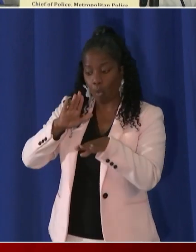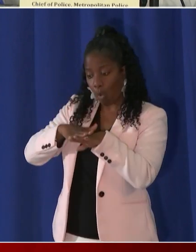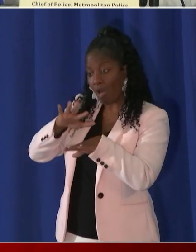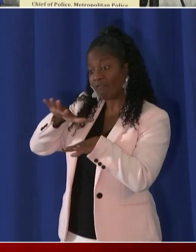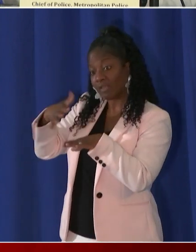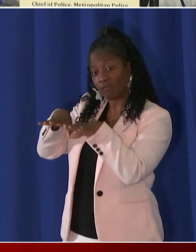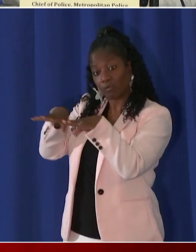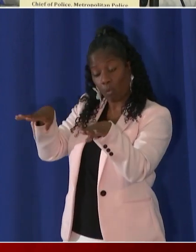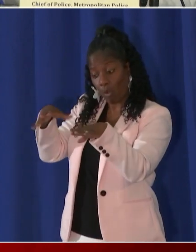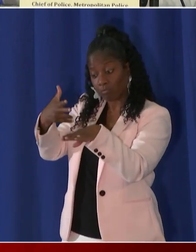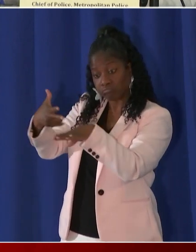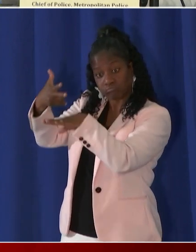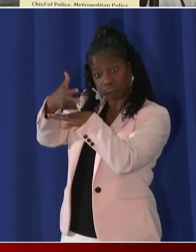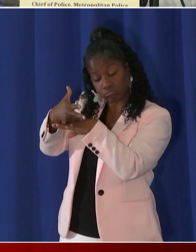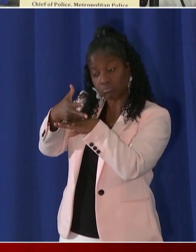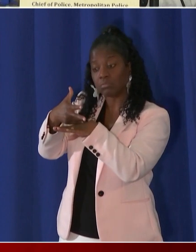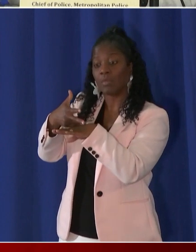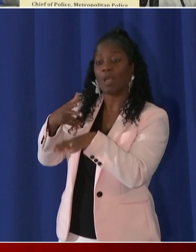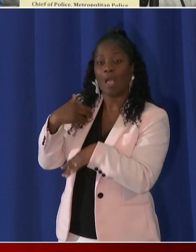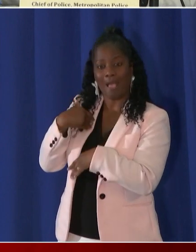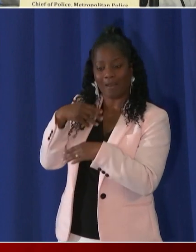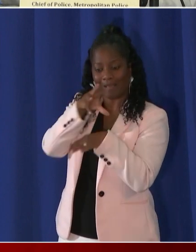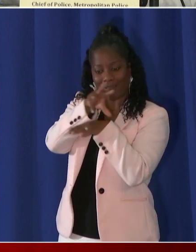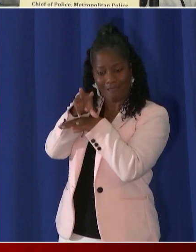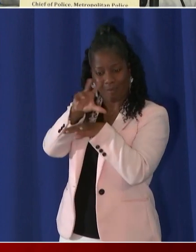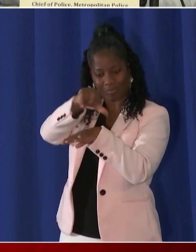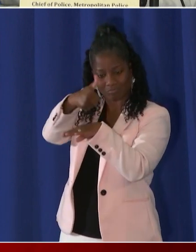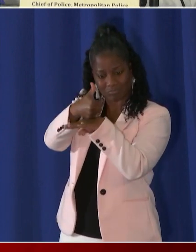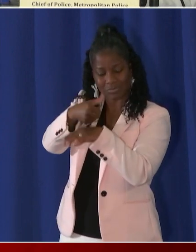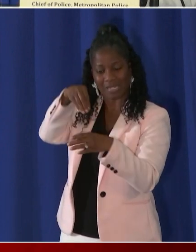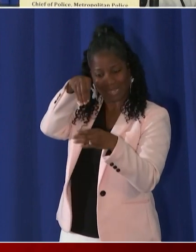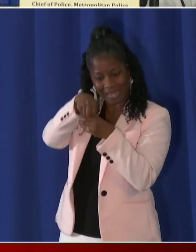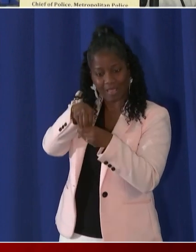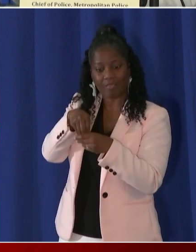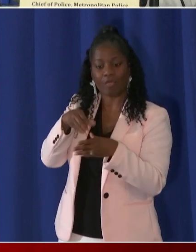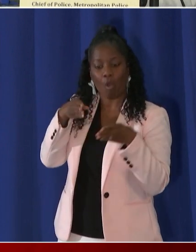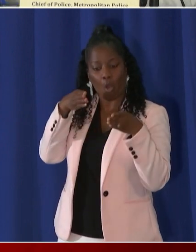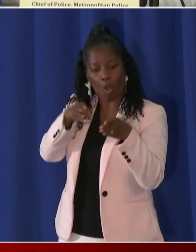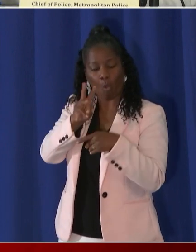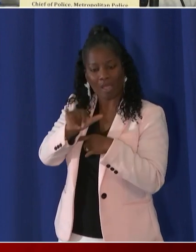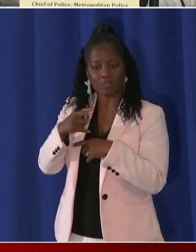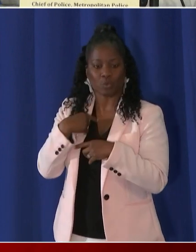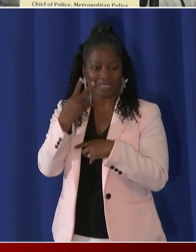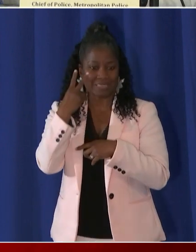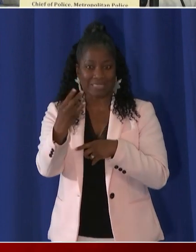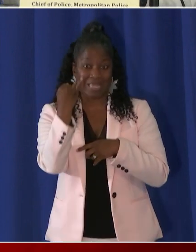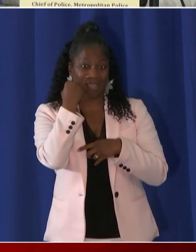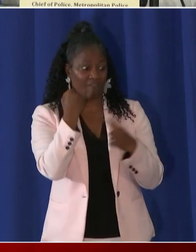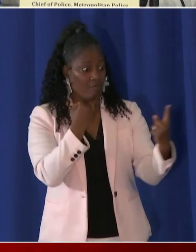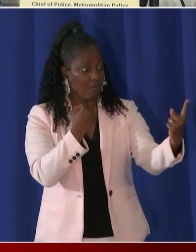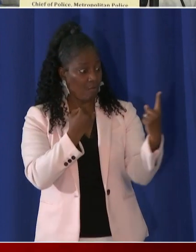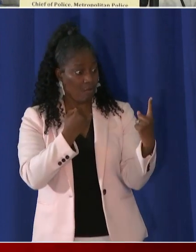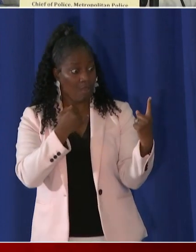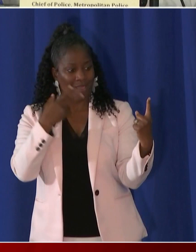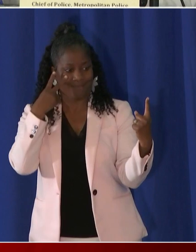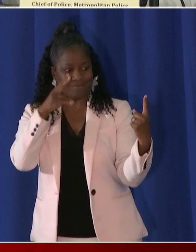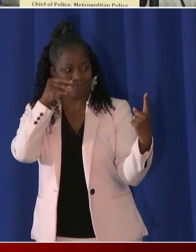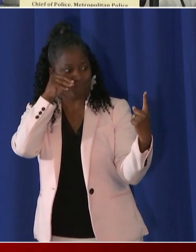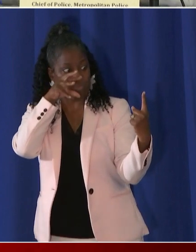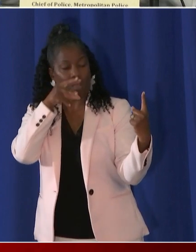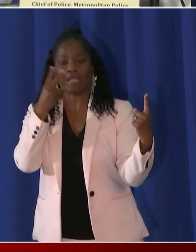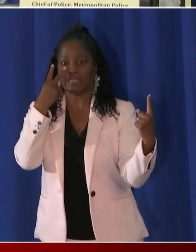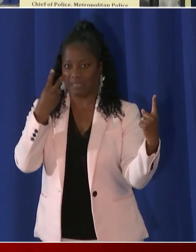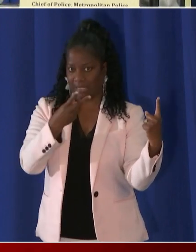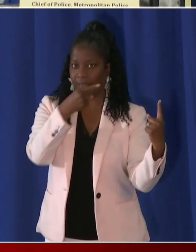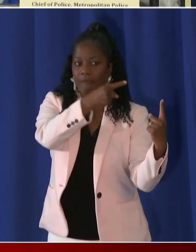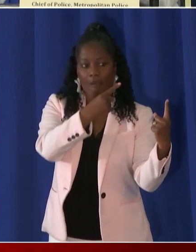individual was, the apartment where he was, there was a camera set up in the hallway so that he could see approaching officers as they approached the